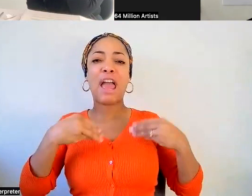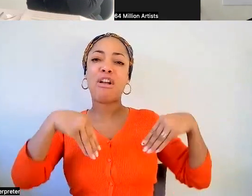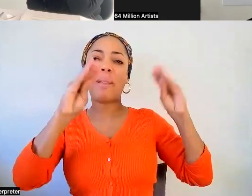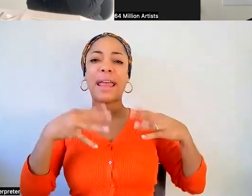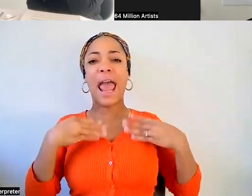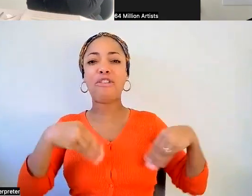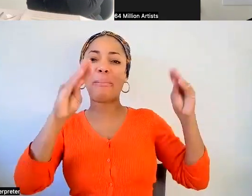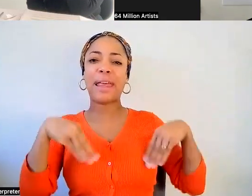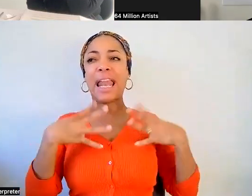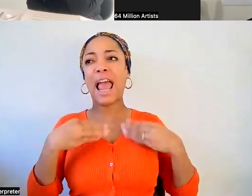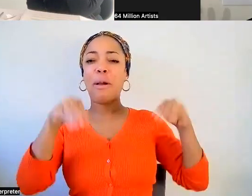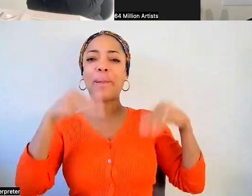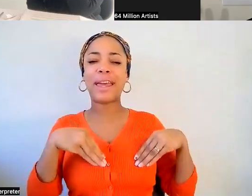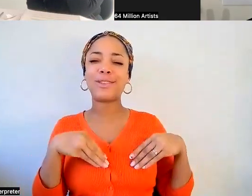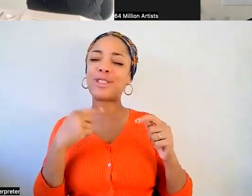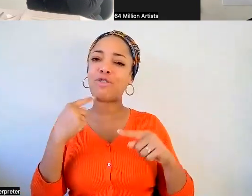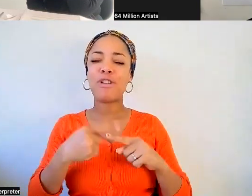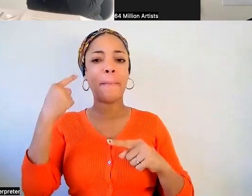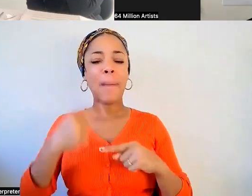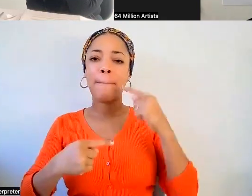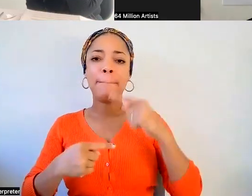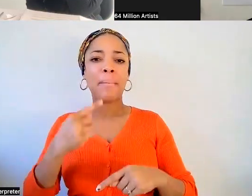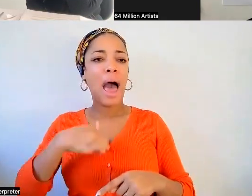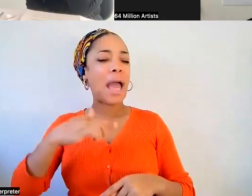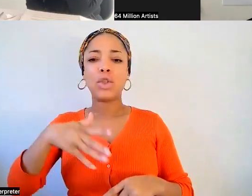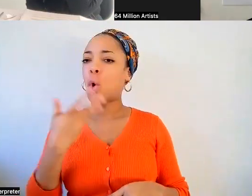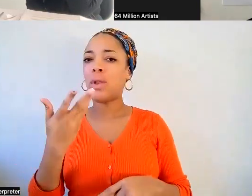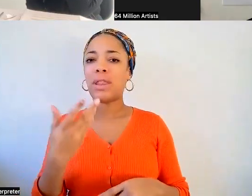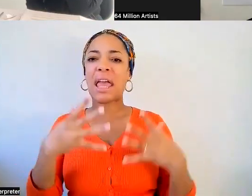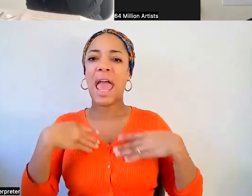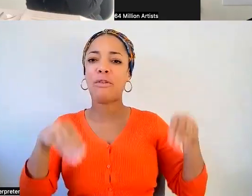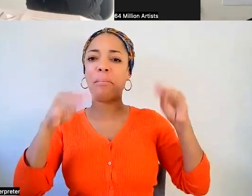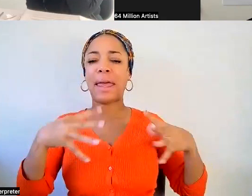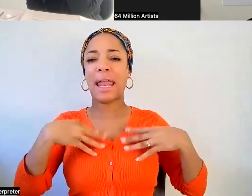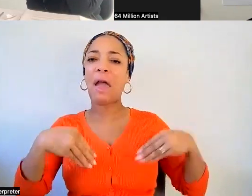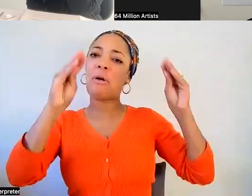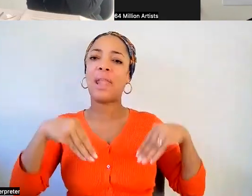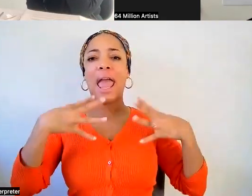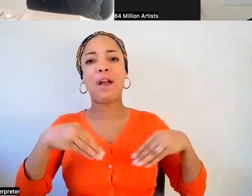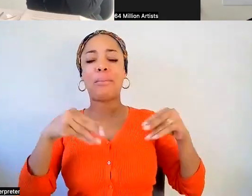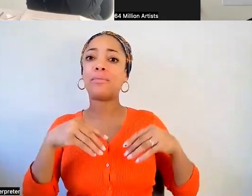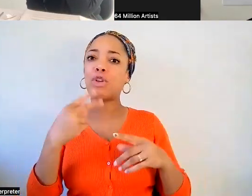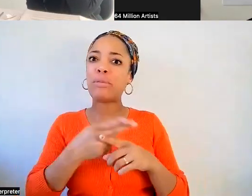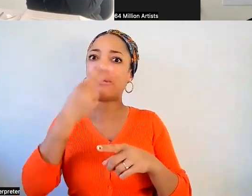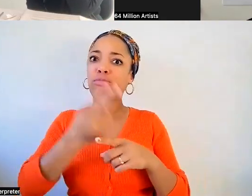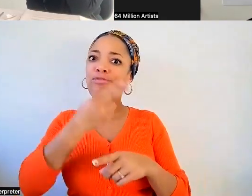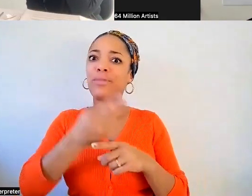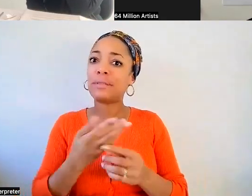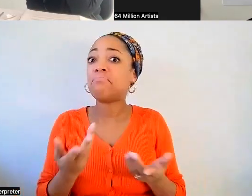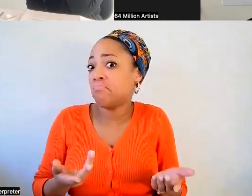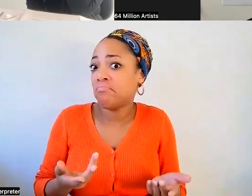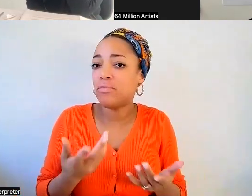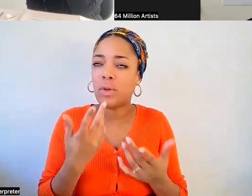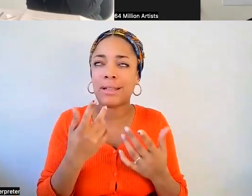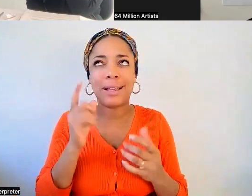I'm getting into like a rhythm there and I'm repeating things. So that's the hairy blanket story. And then the last